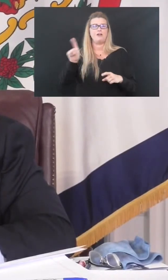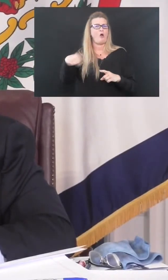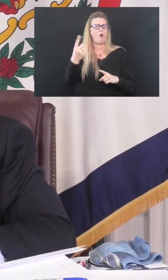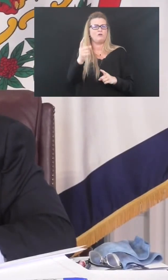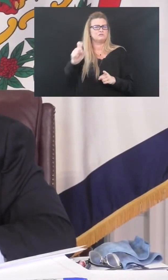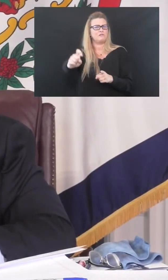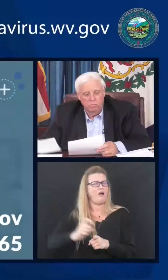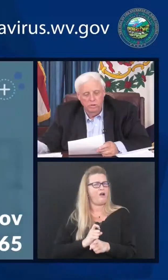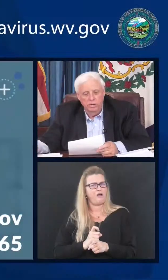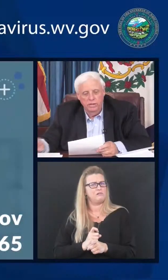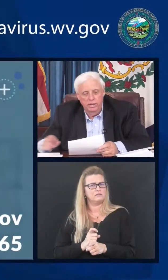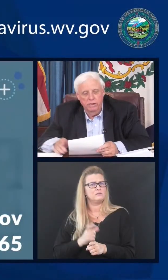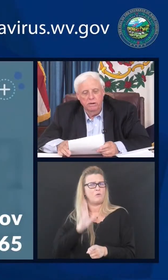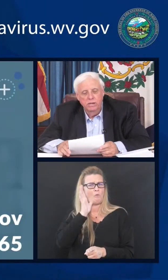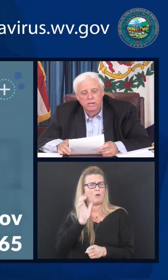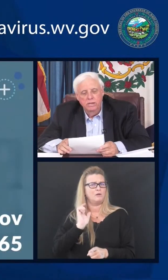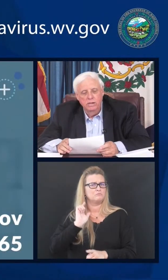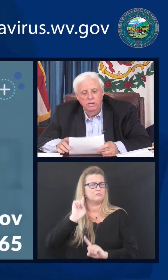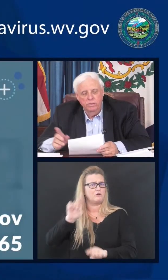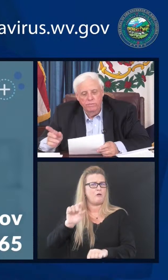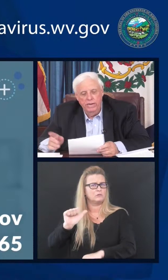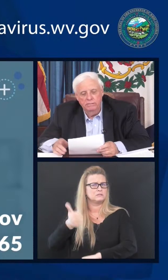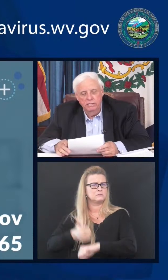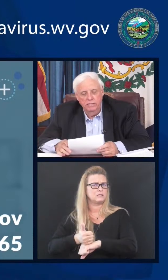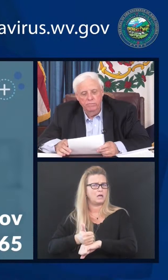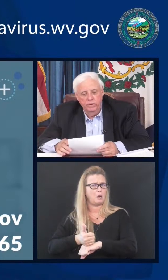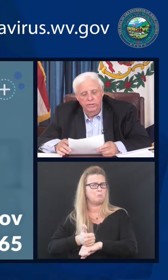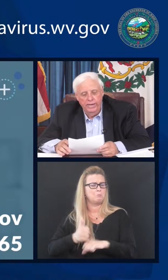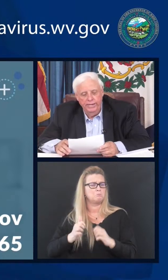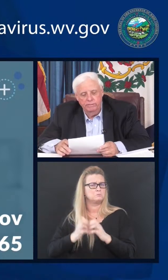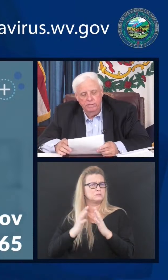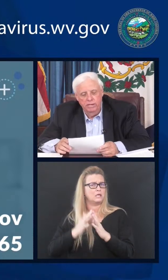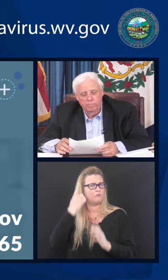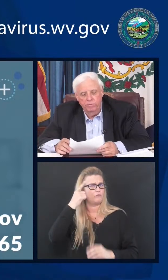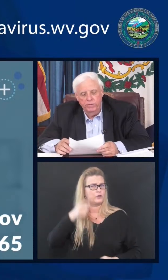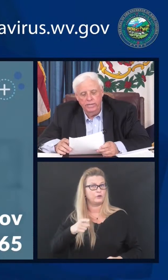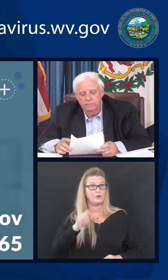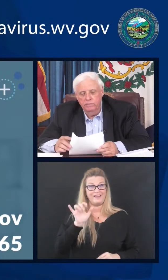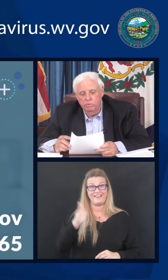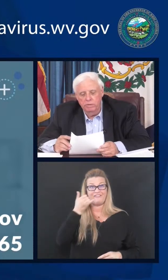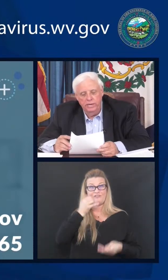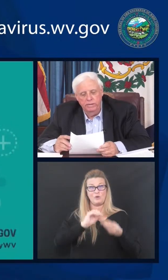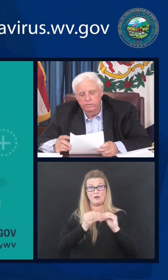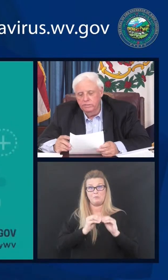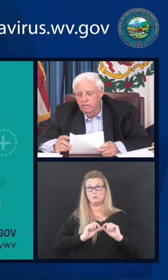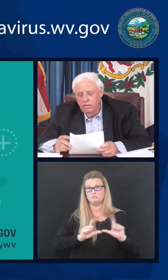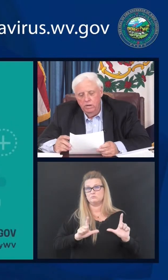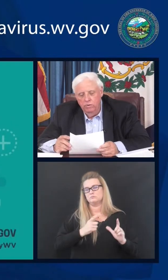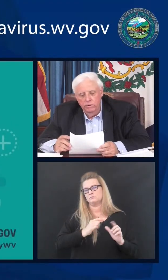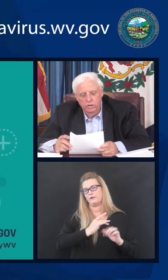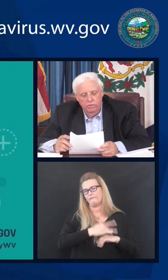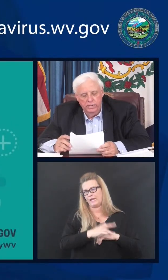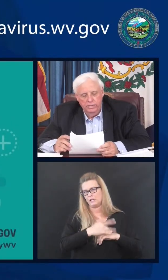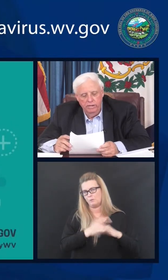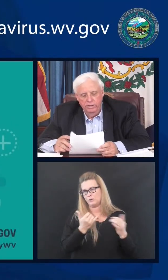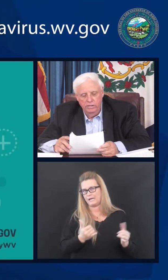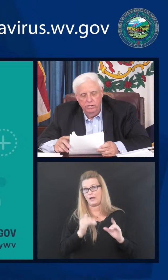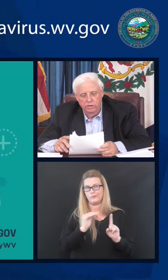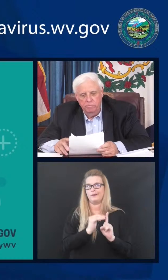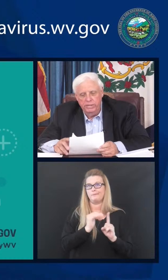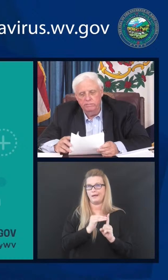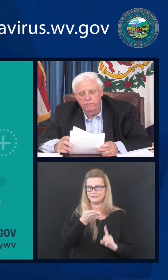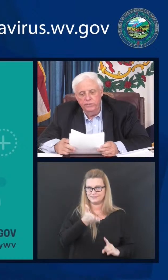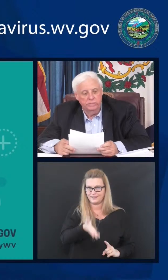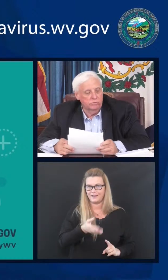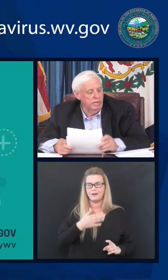us and we'll come running there. The vaccine info line is up, vaccine reminders over and over. I tell you,